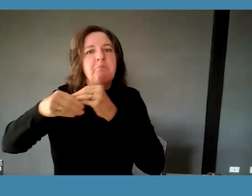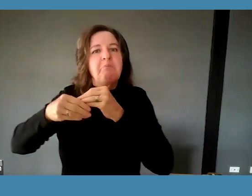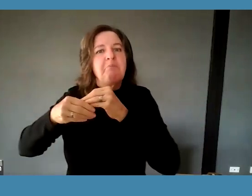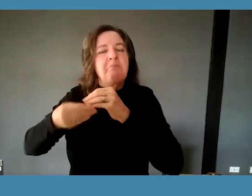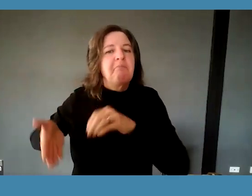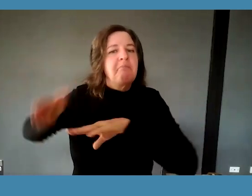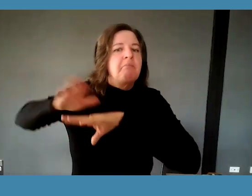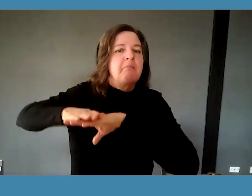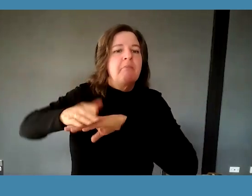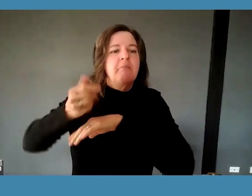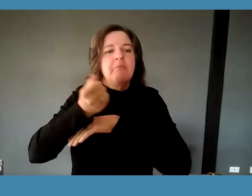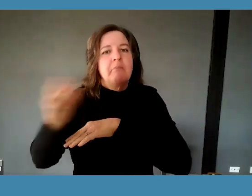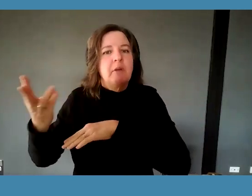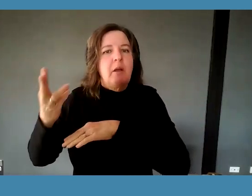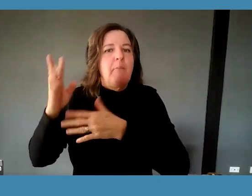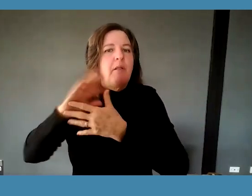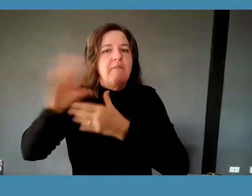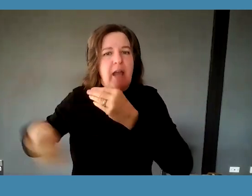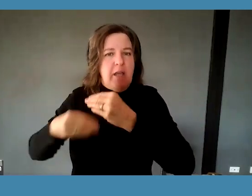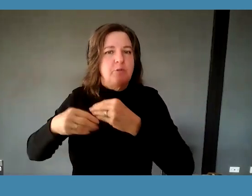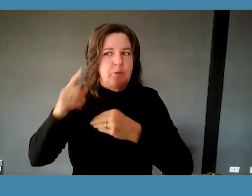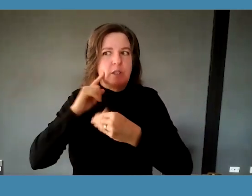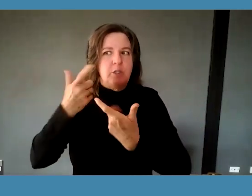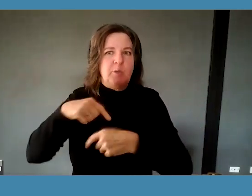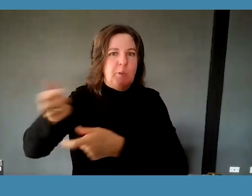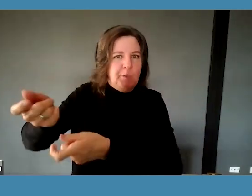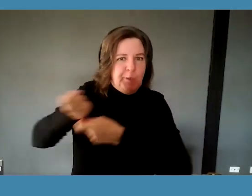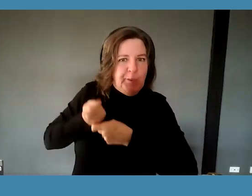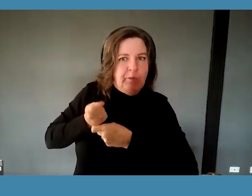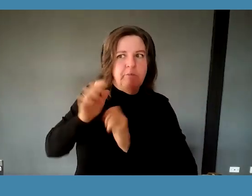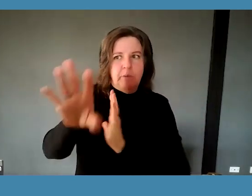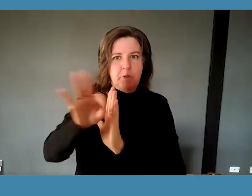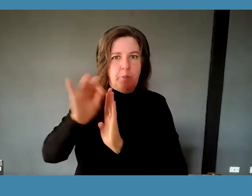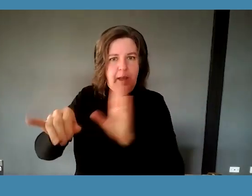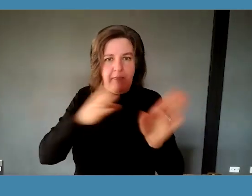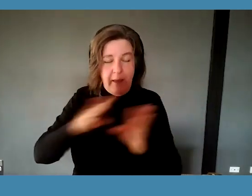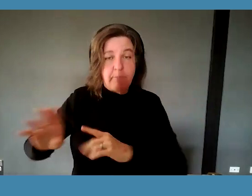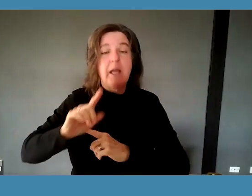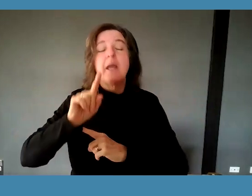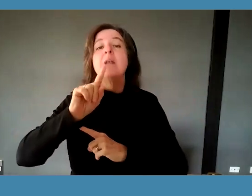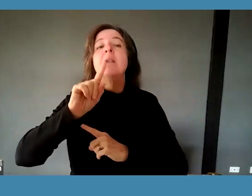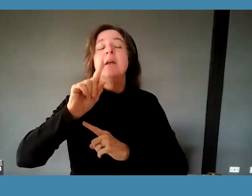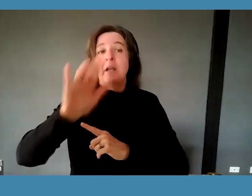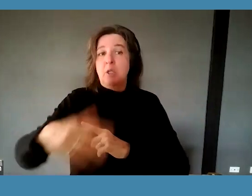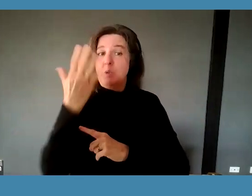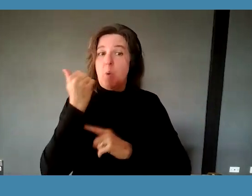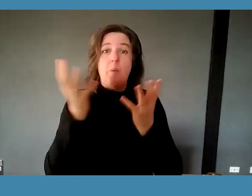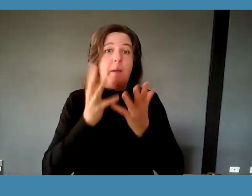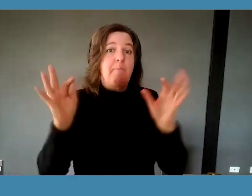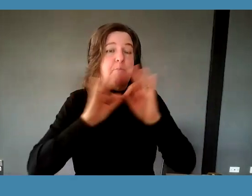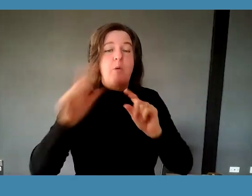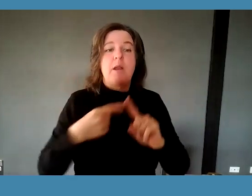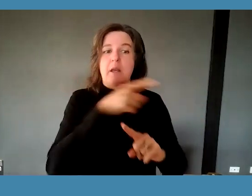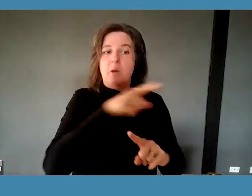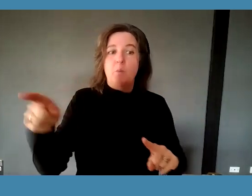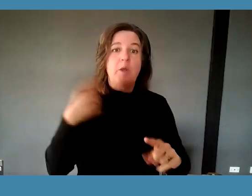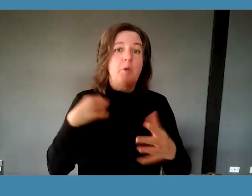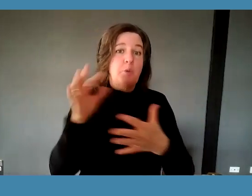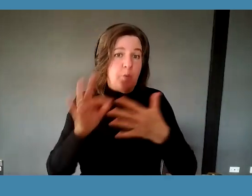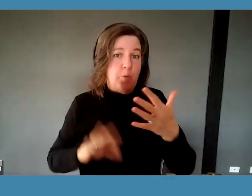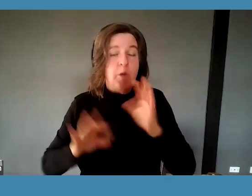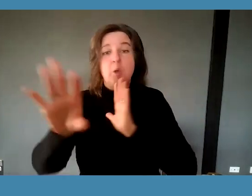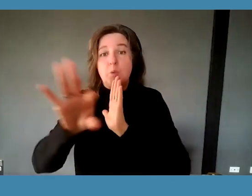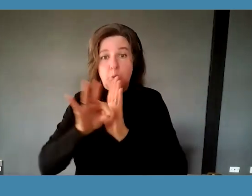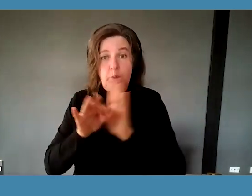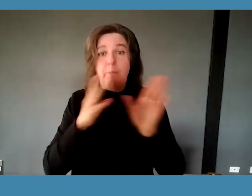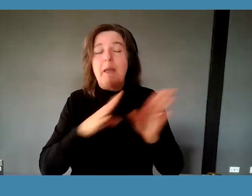to attract them to our plan. So that's why it's really important when you have an option of choosing your plan to research each option available